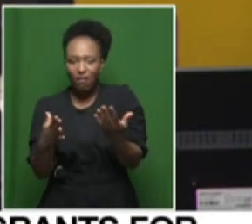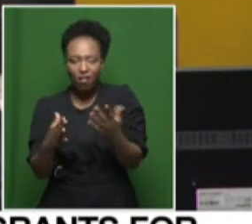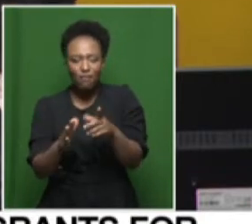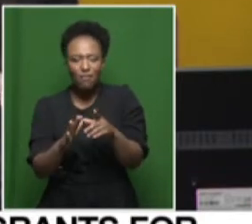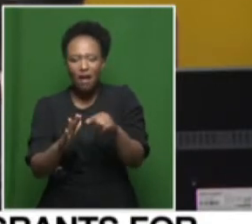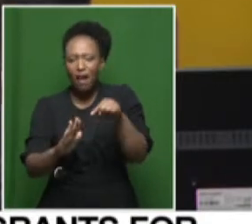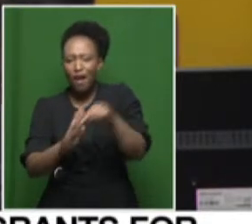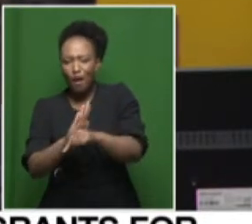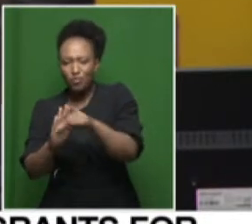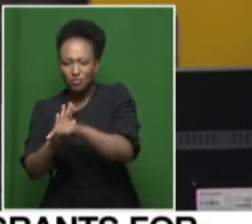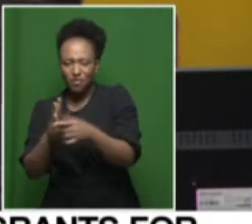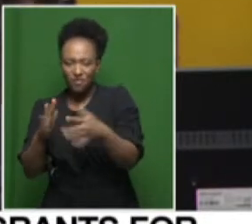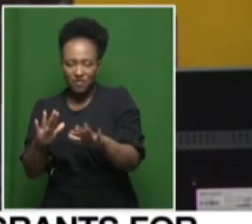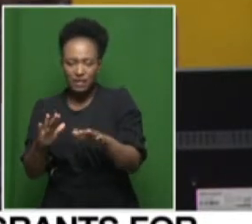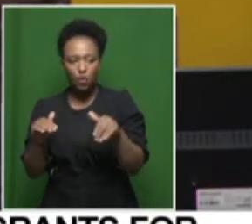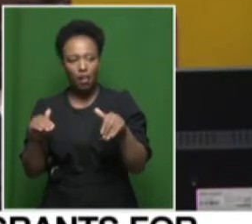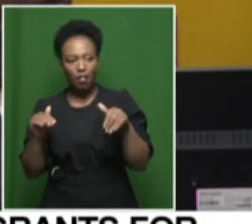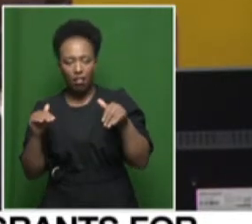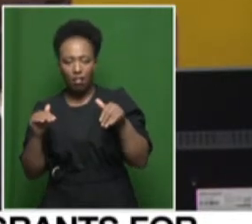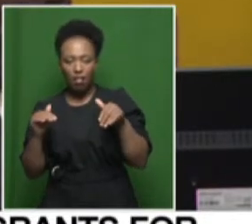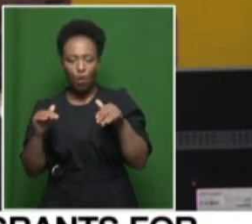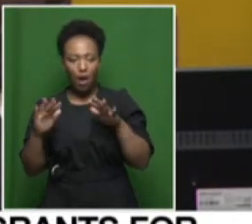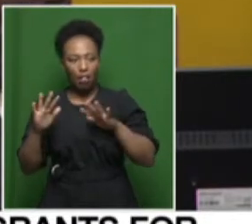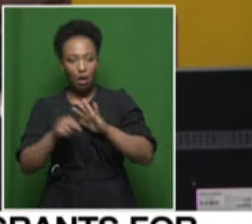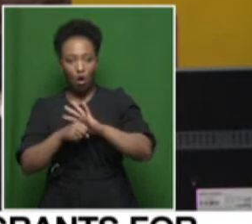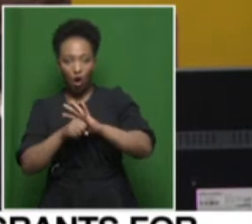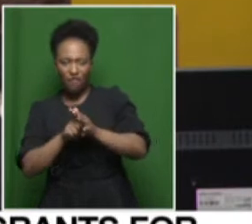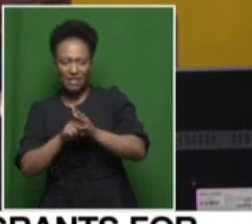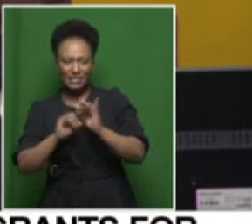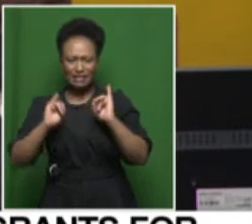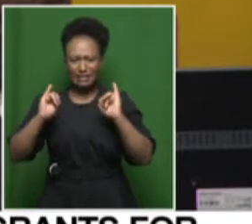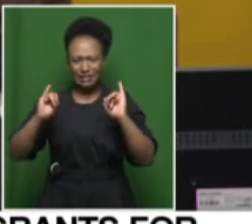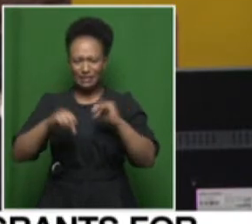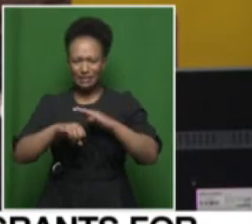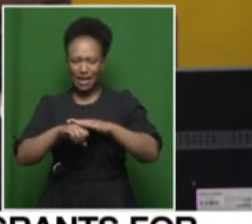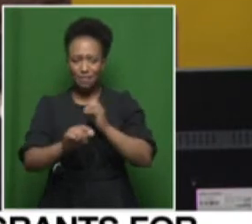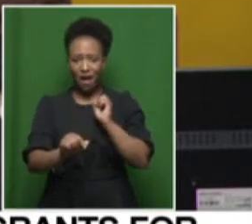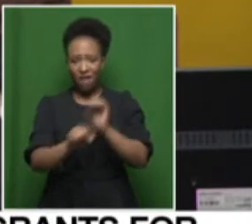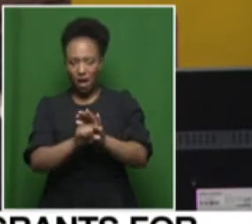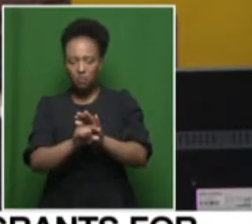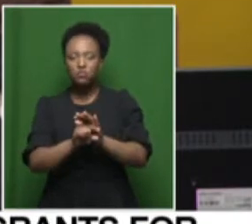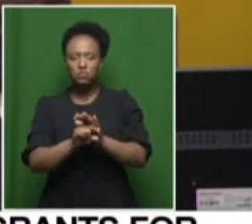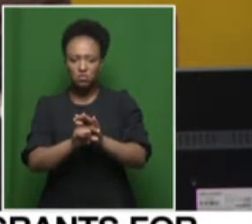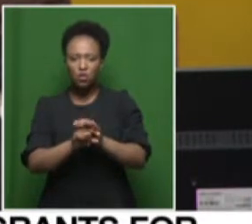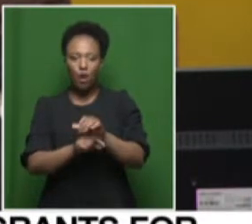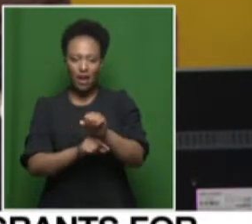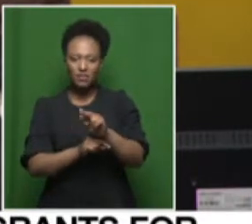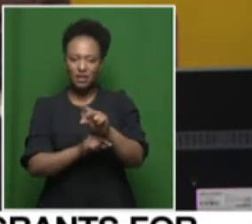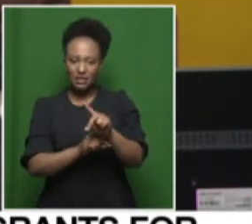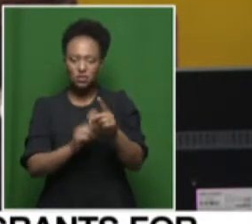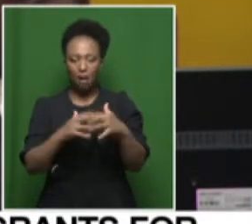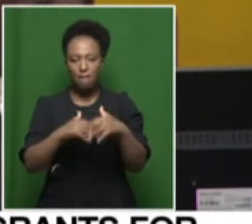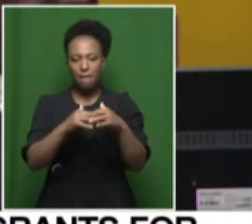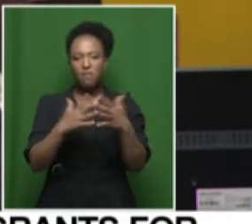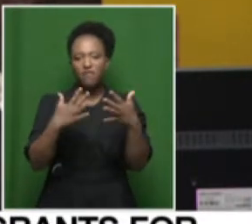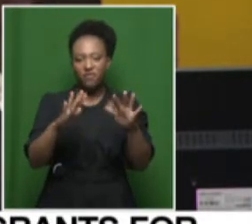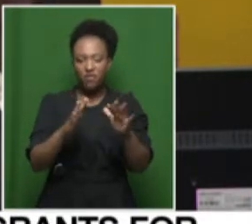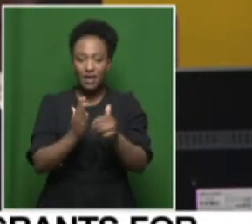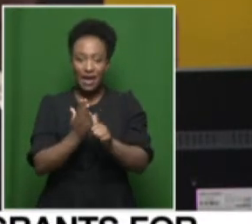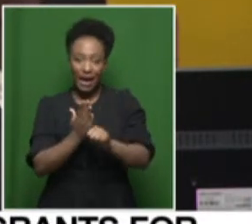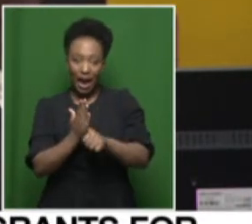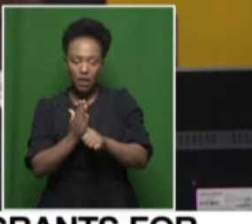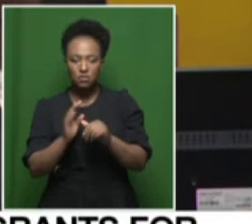opportunities and were adversely affected during the worst periods of the pandemic. These emergency